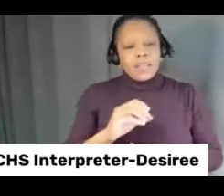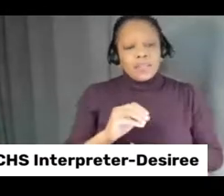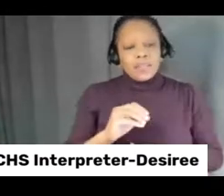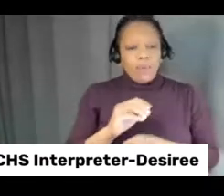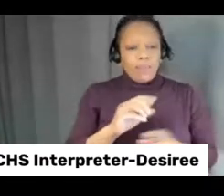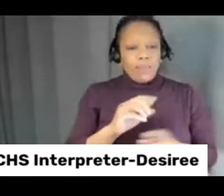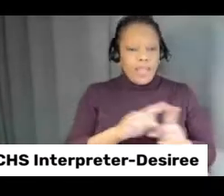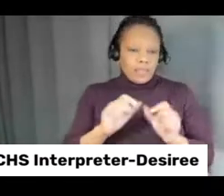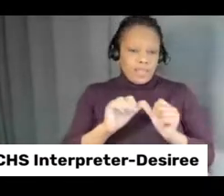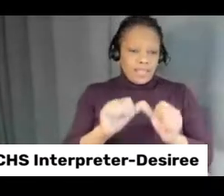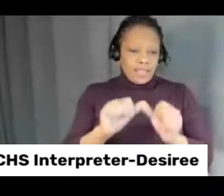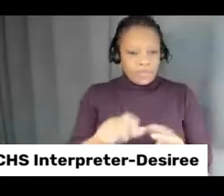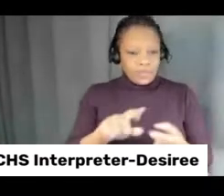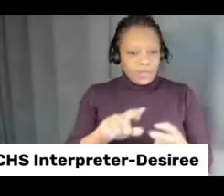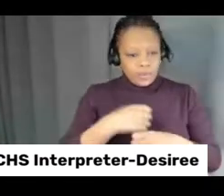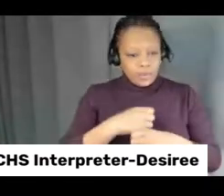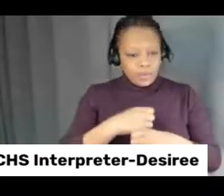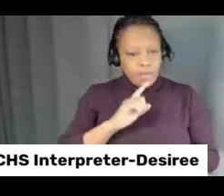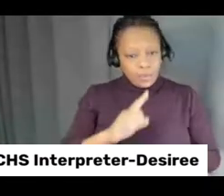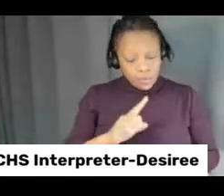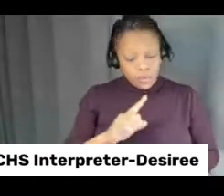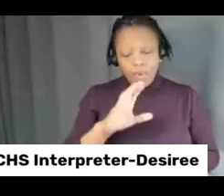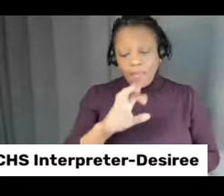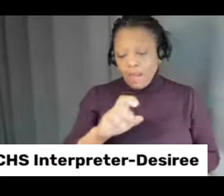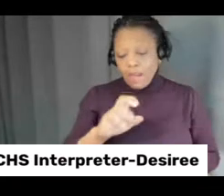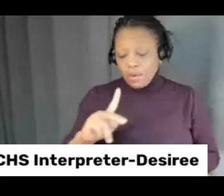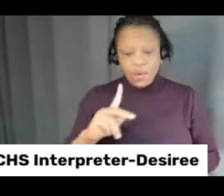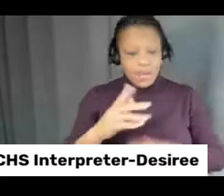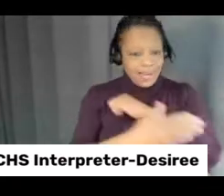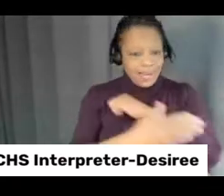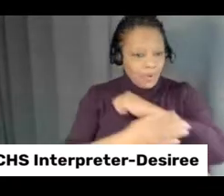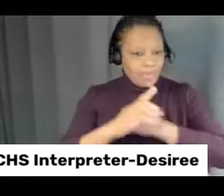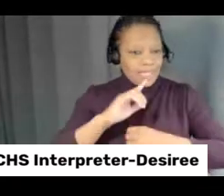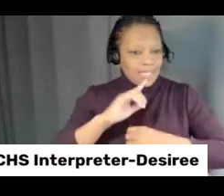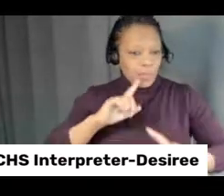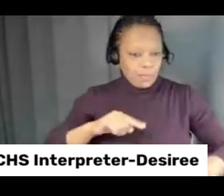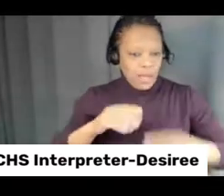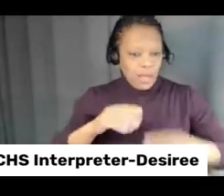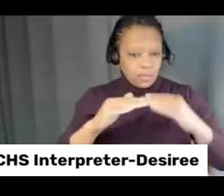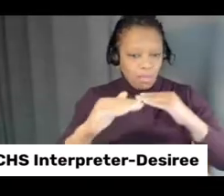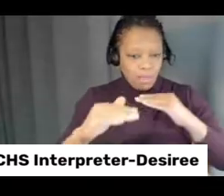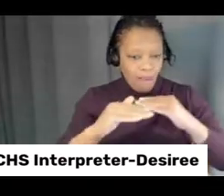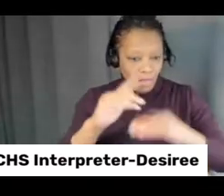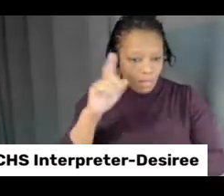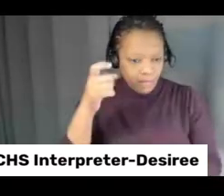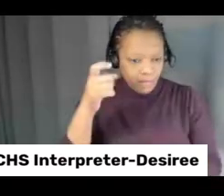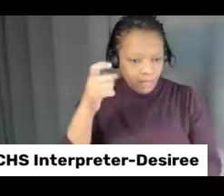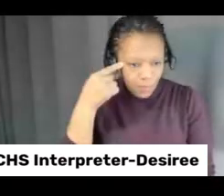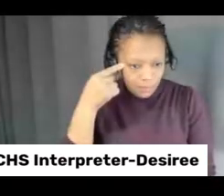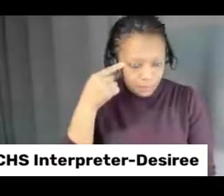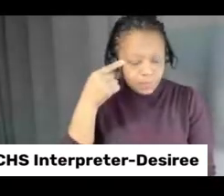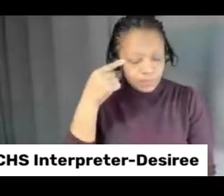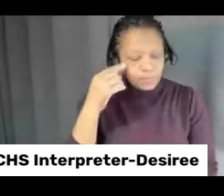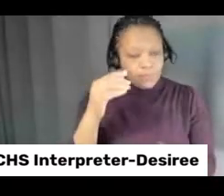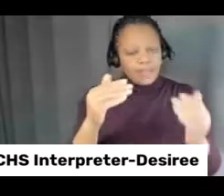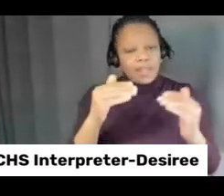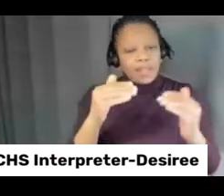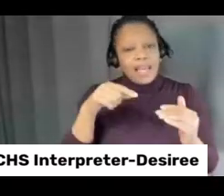to make sure that Cook County, again, is a responsive level of government. This resolution